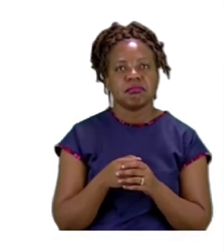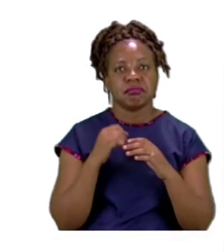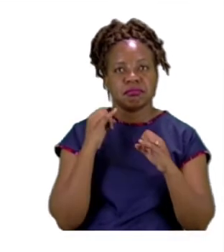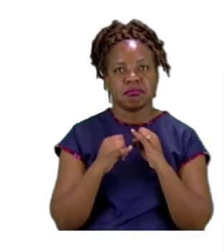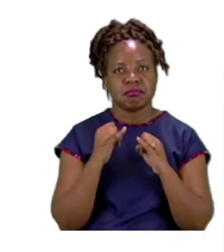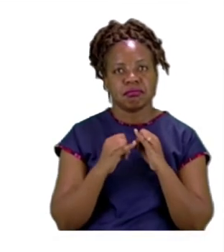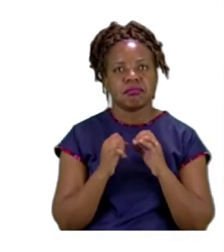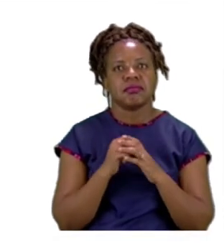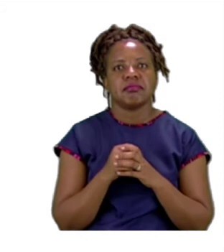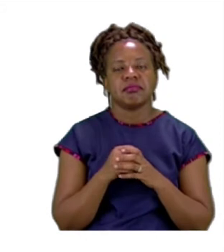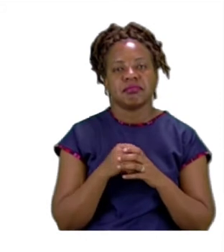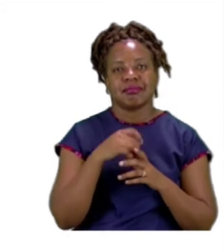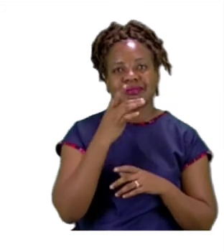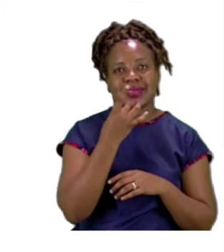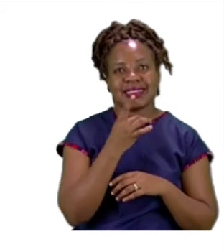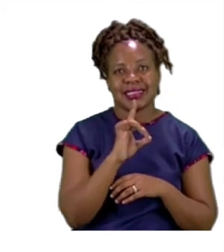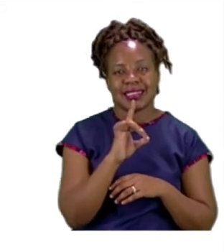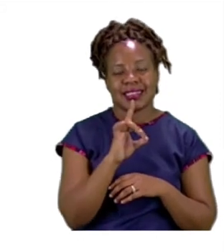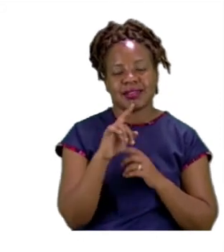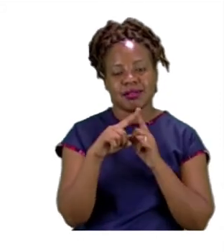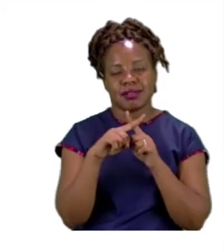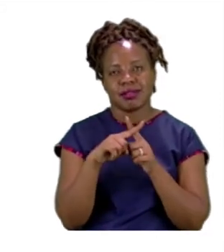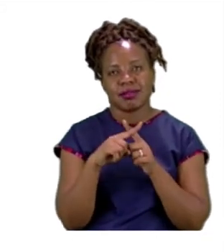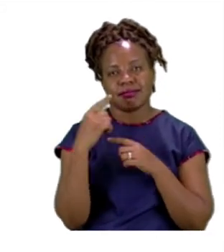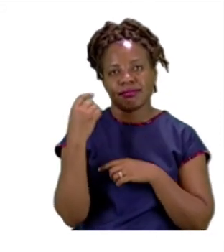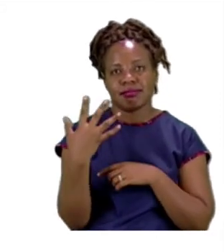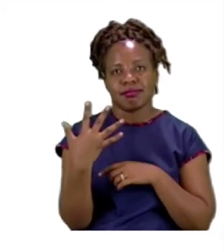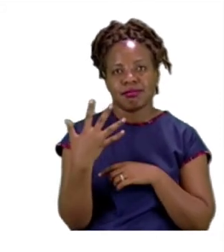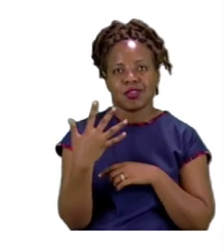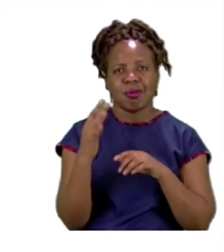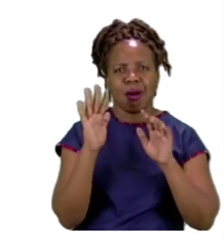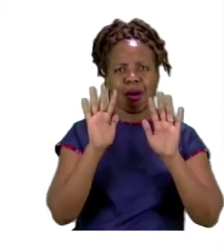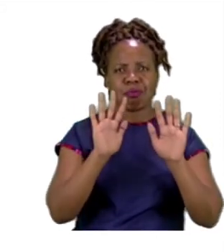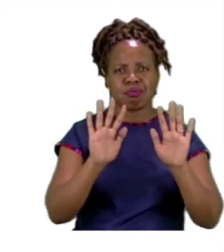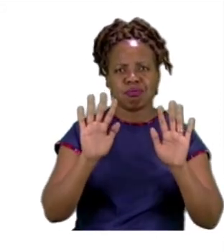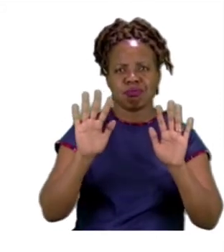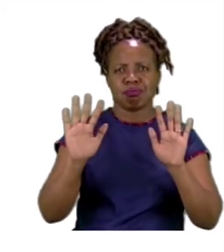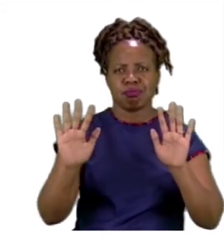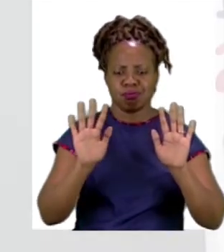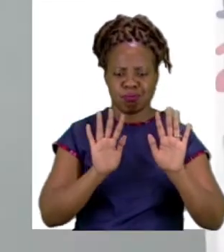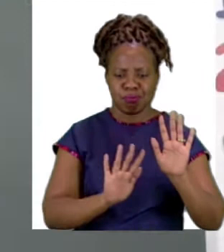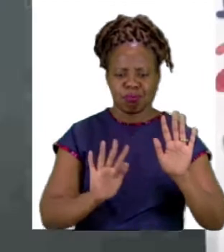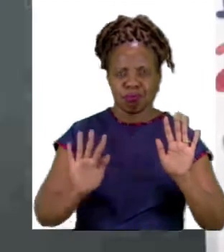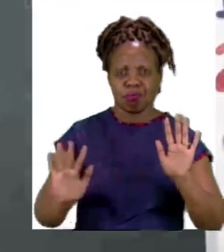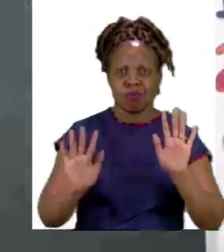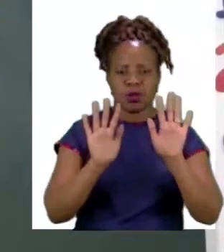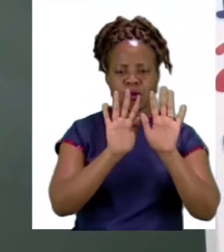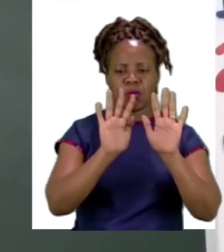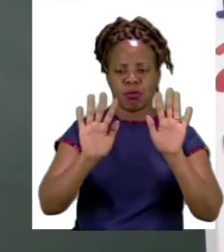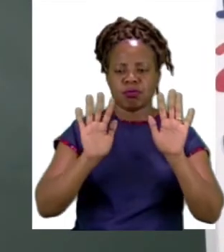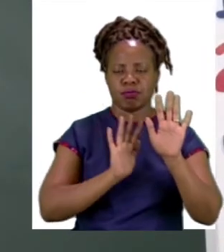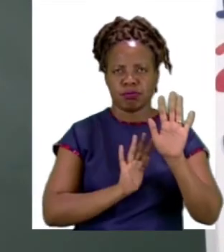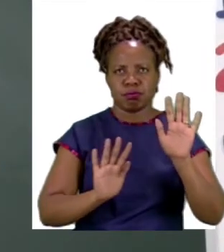says 8 times 5. Ooh, that seems like a lot. So we are going to